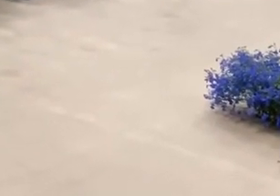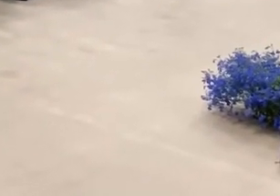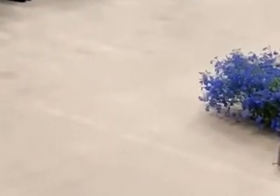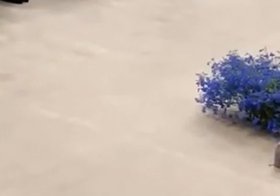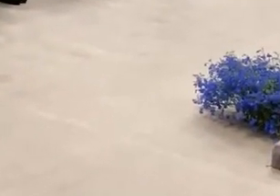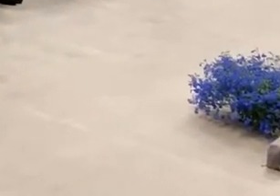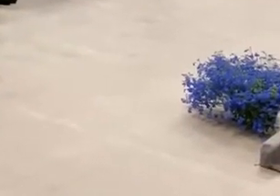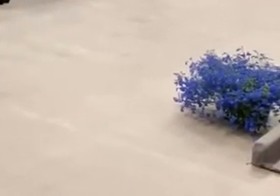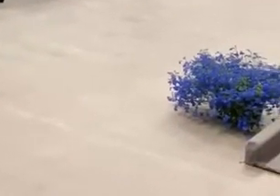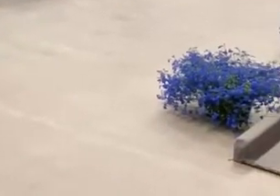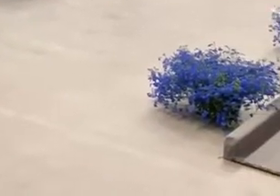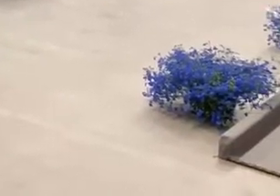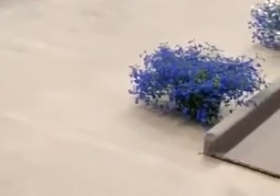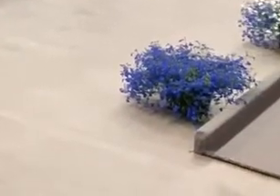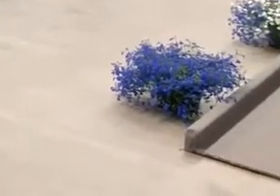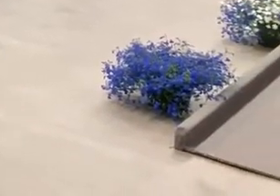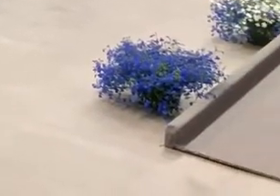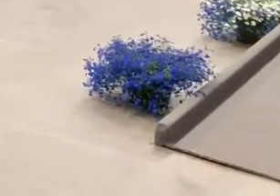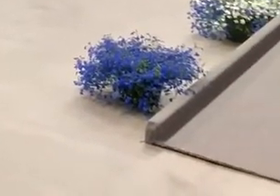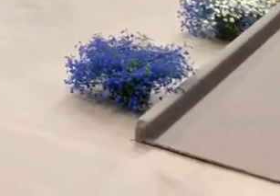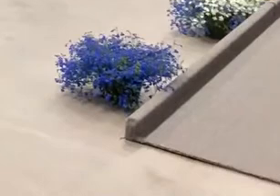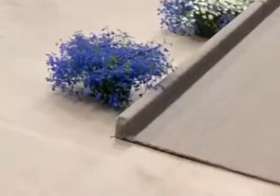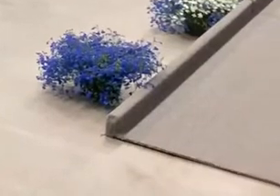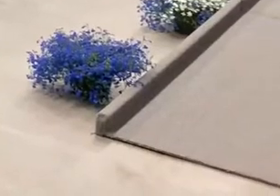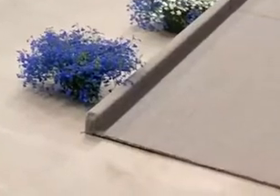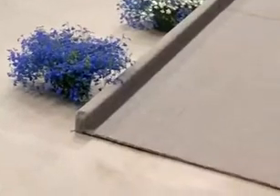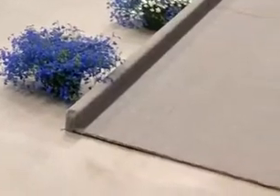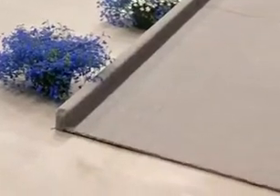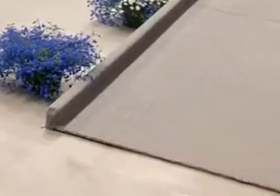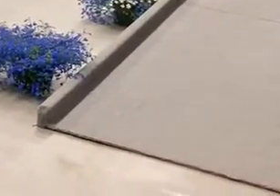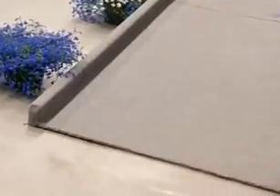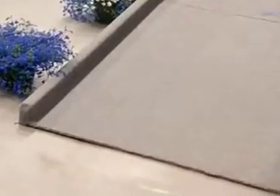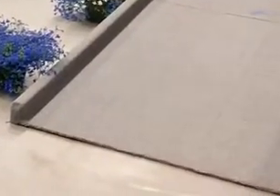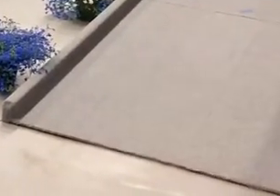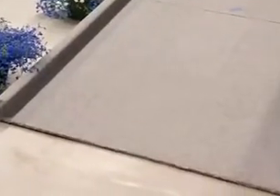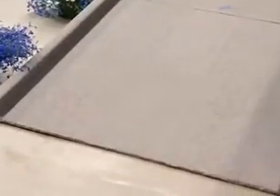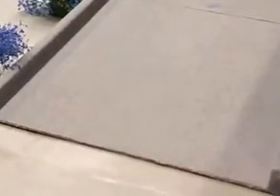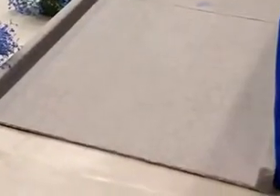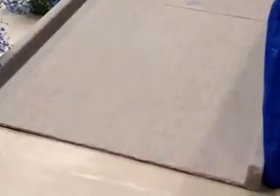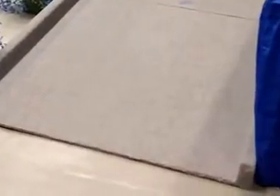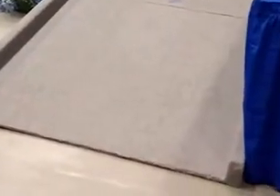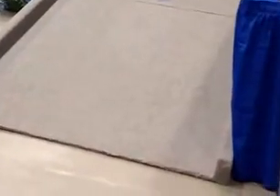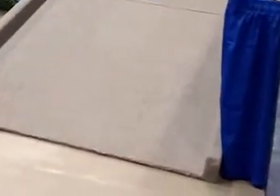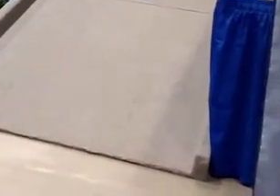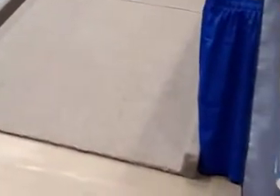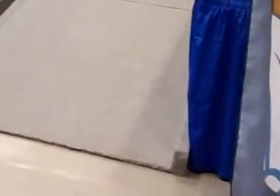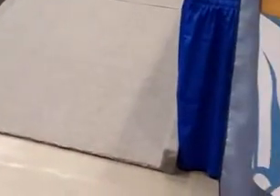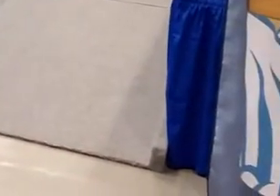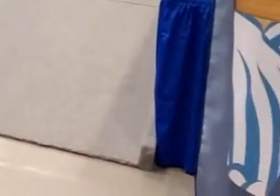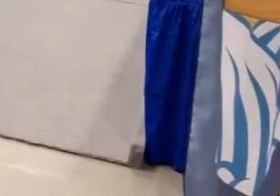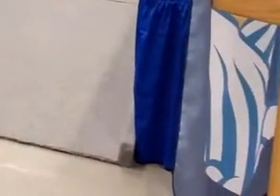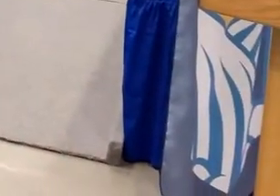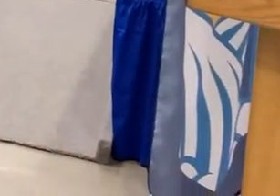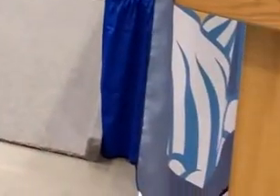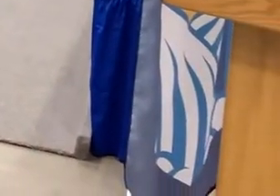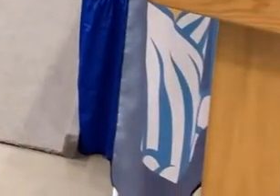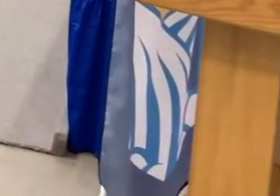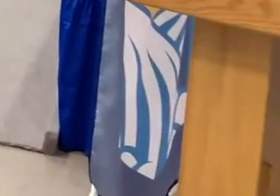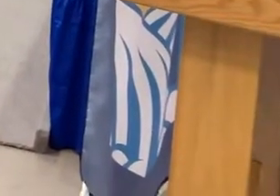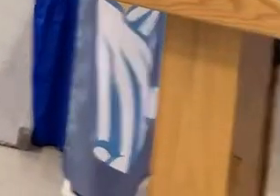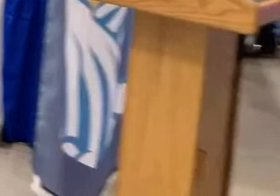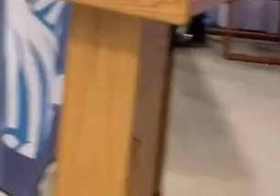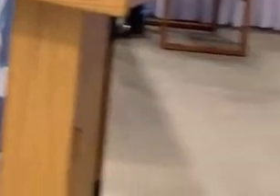And graduates, you might as well stay standing because I'm going to ask you to join everyone else here in recognizing your